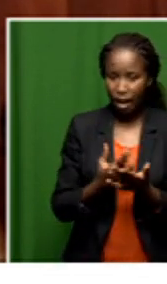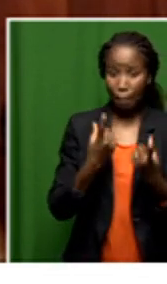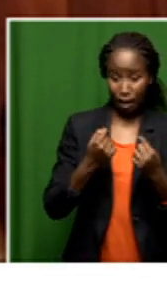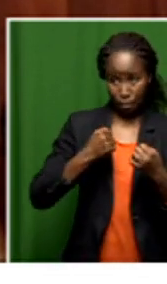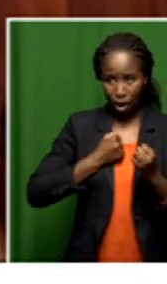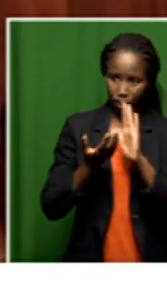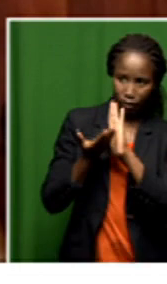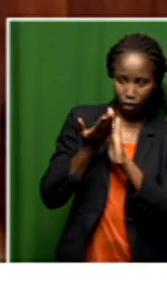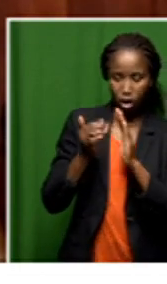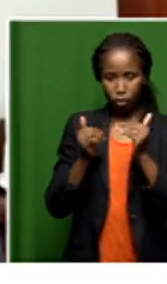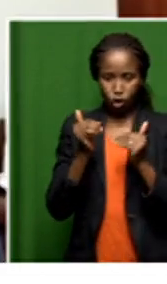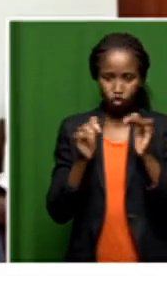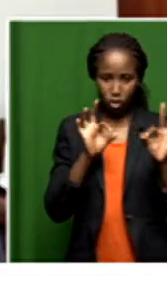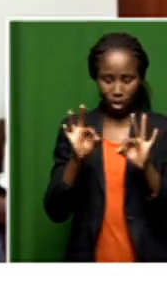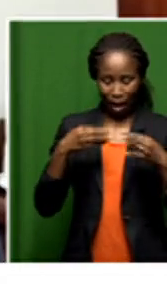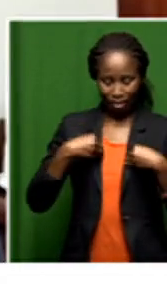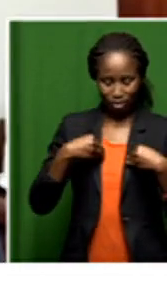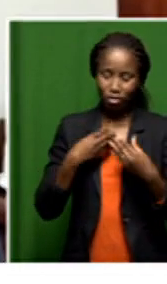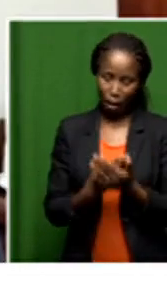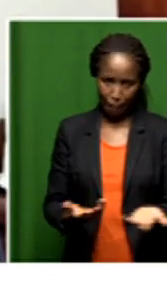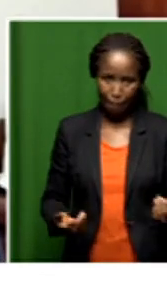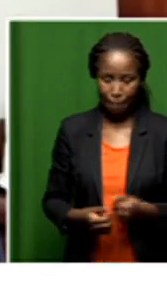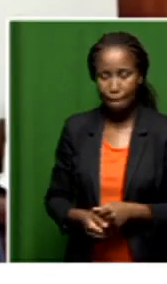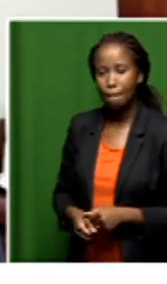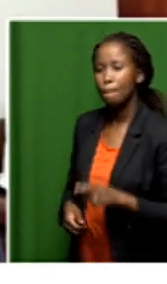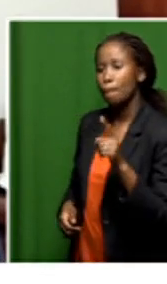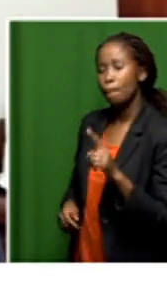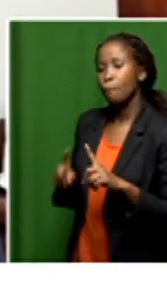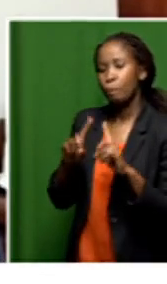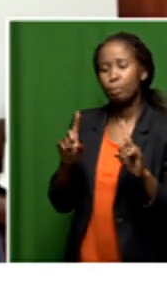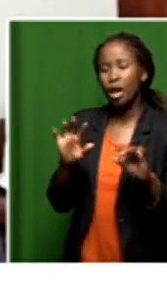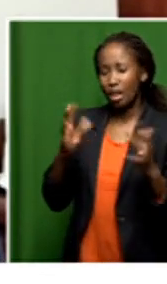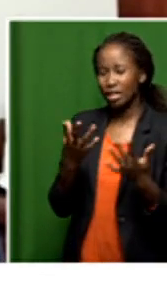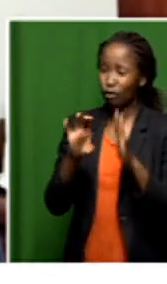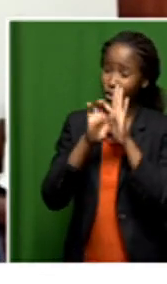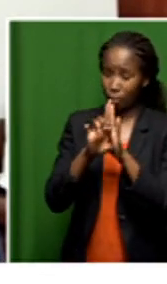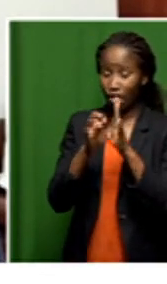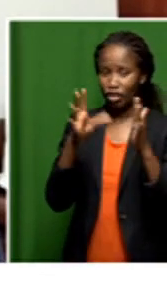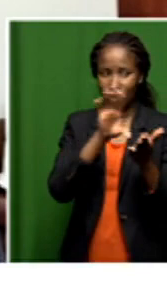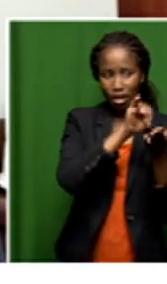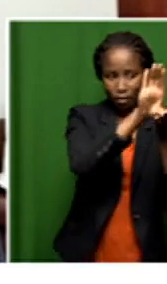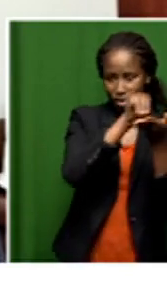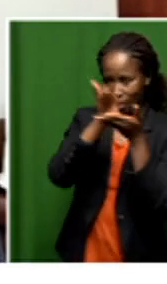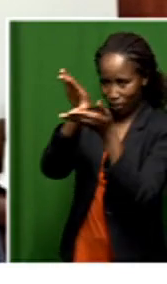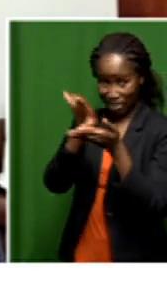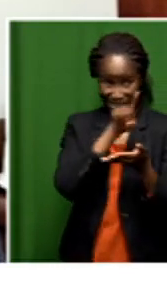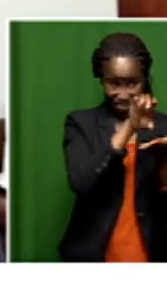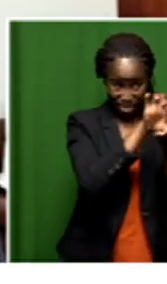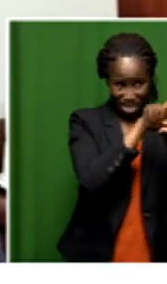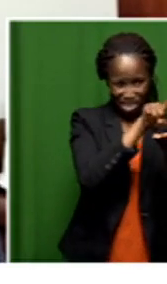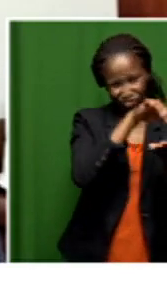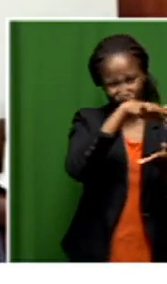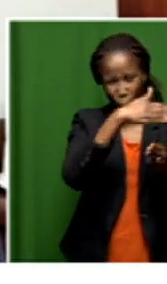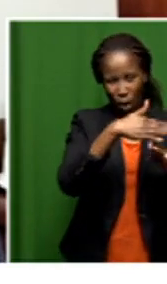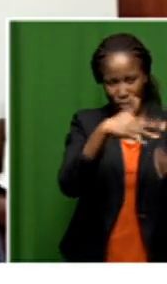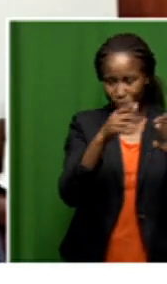your risks. And how do you stop yourself, though, from taking from the one that's not growing and then, going to the one that is, that's